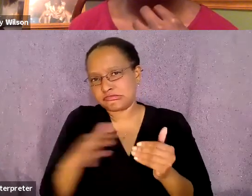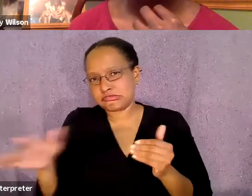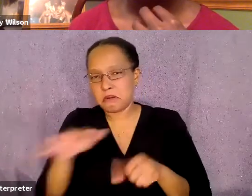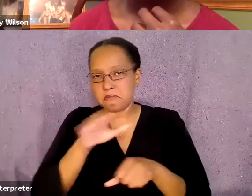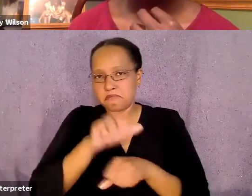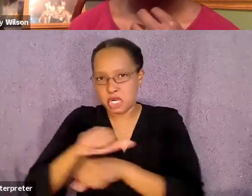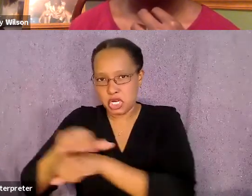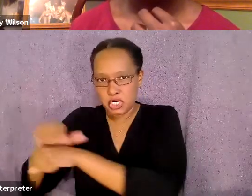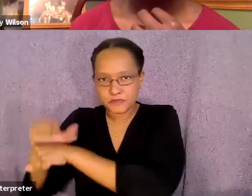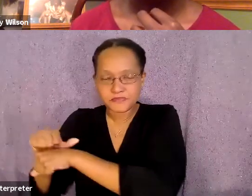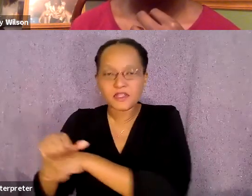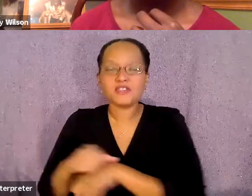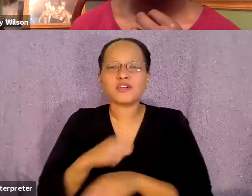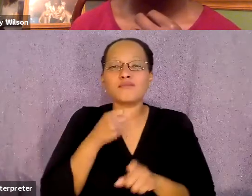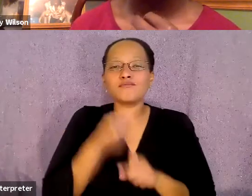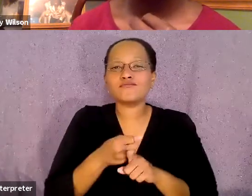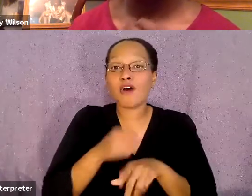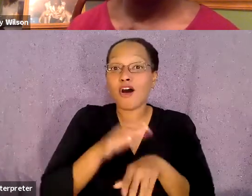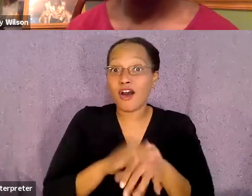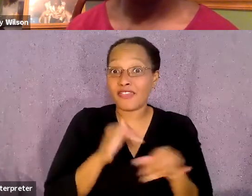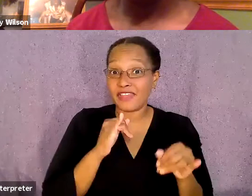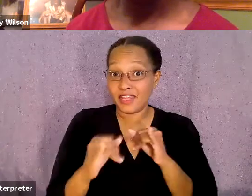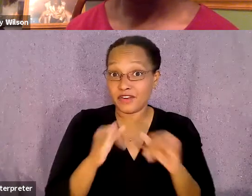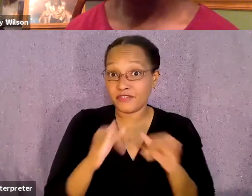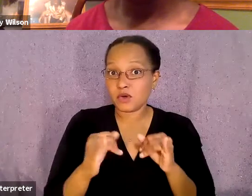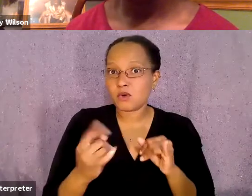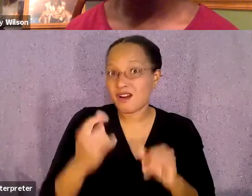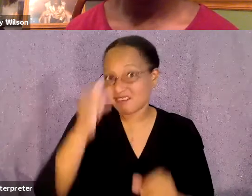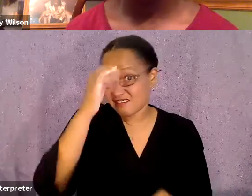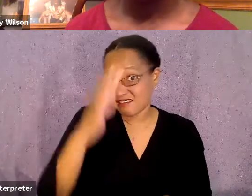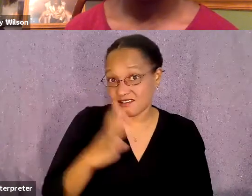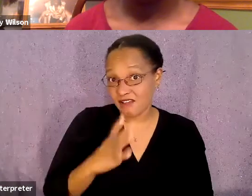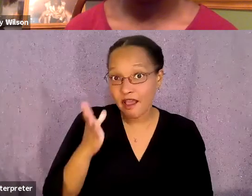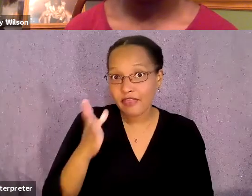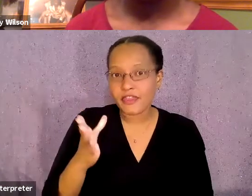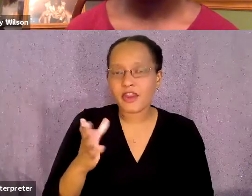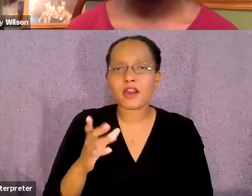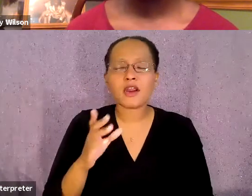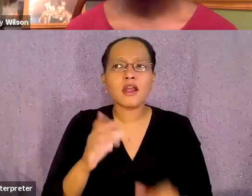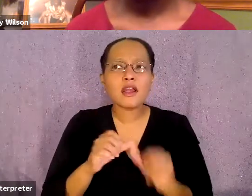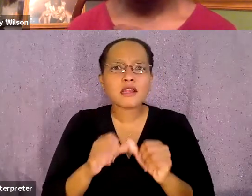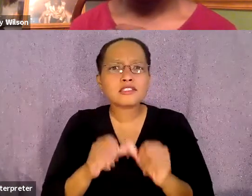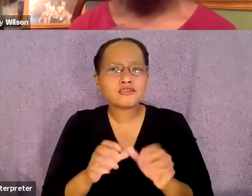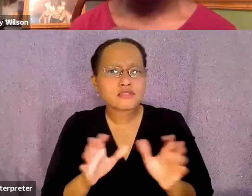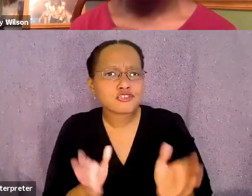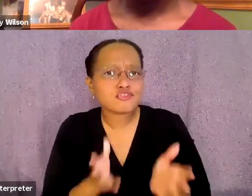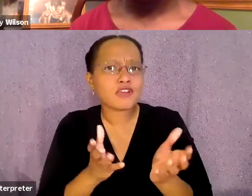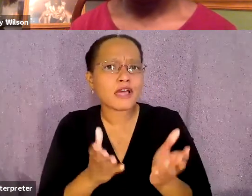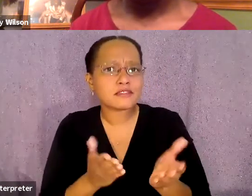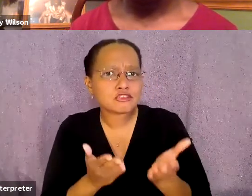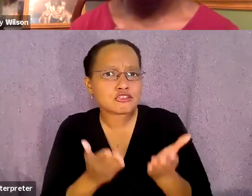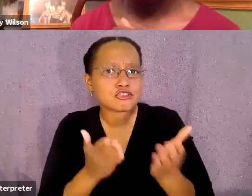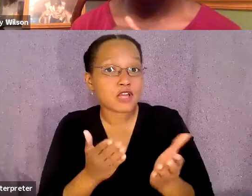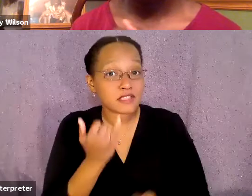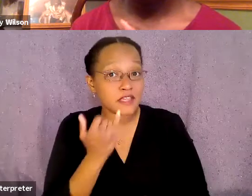this interview, and this guy kept, like, for the interview, he kept, you know, making suggestions about how, if we were alone in the